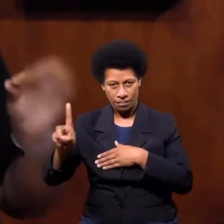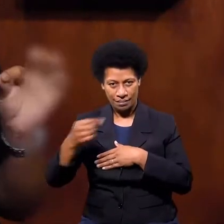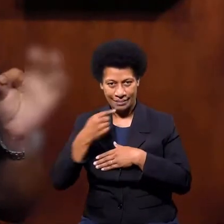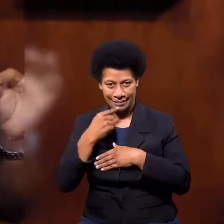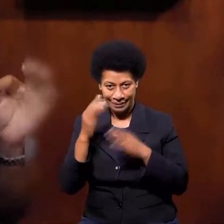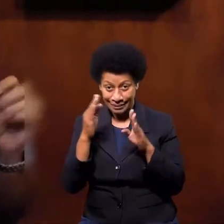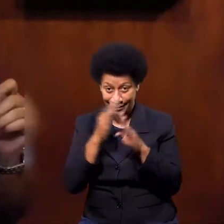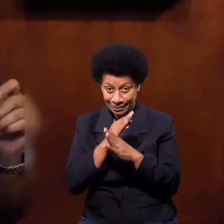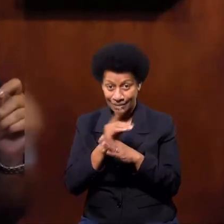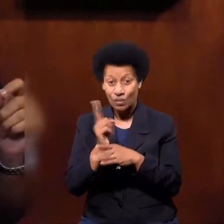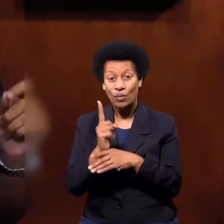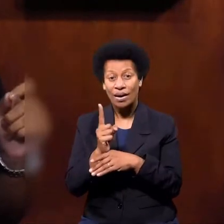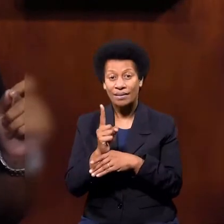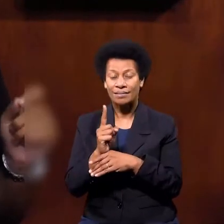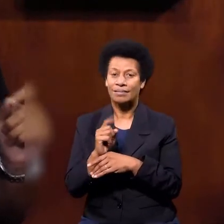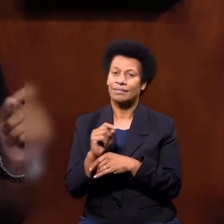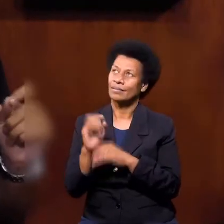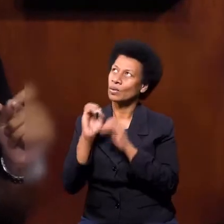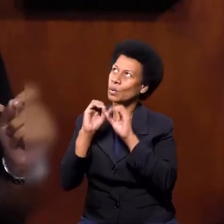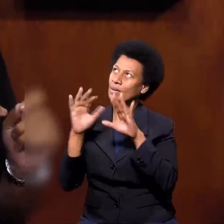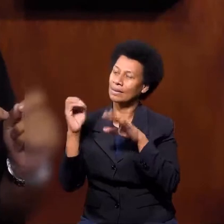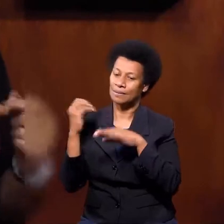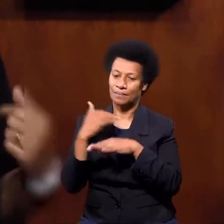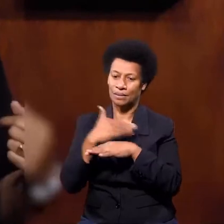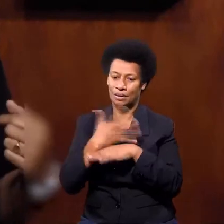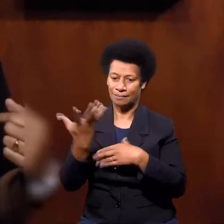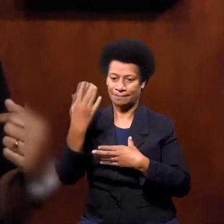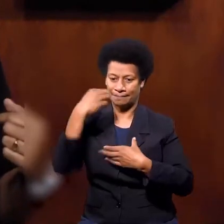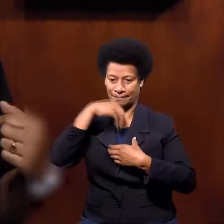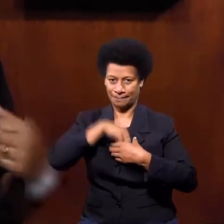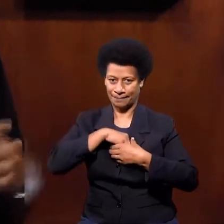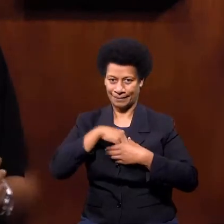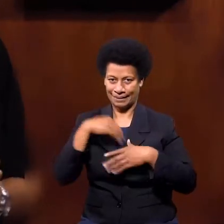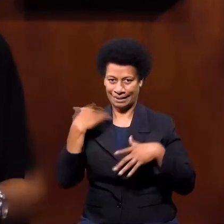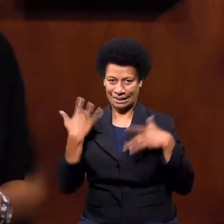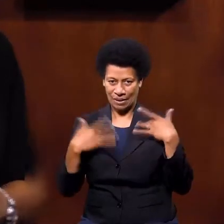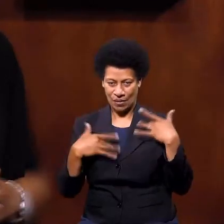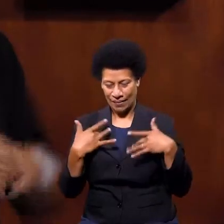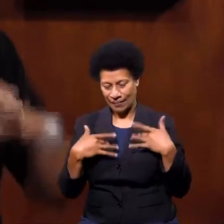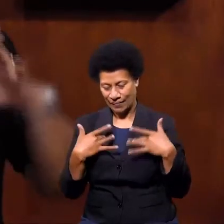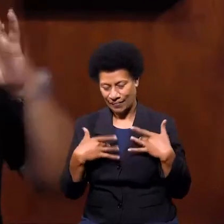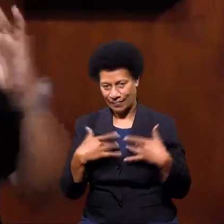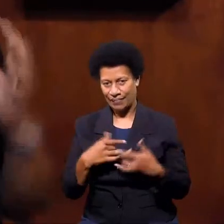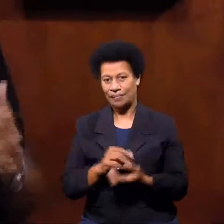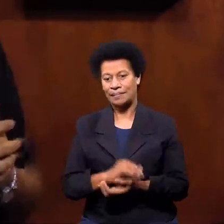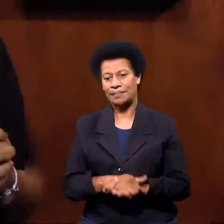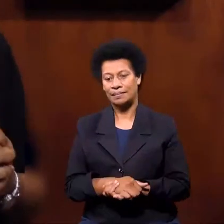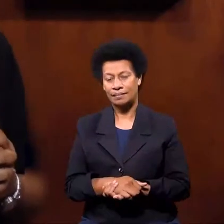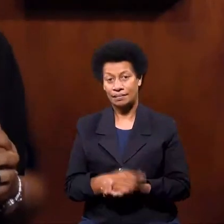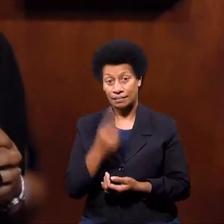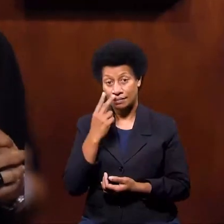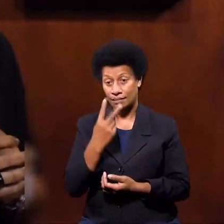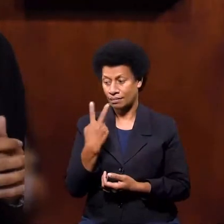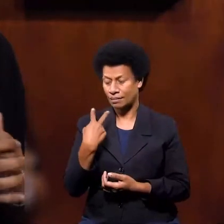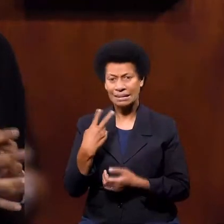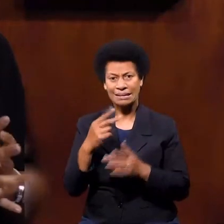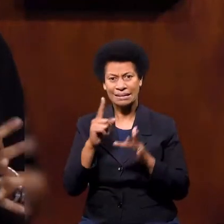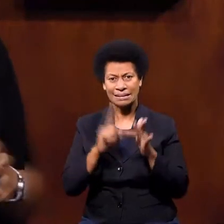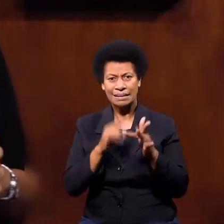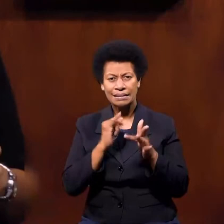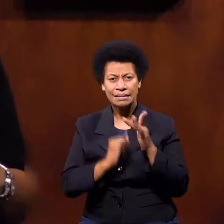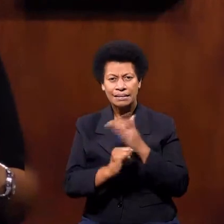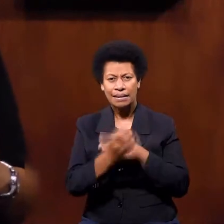the secret is really the working of the Holy Spirit in our lives, okay? So when I look at what Isaiah